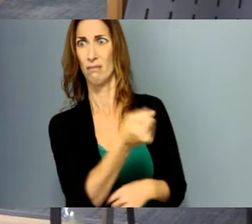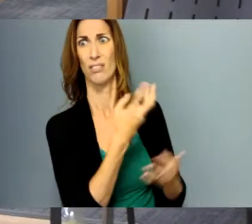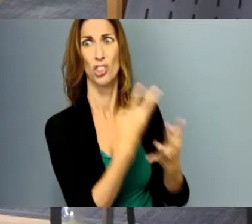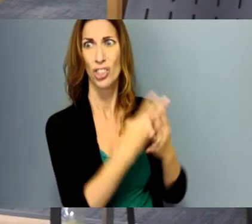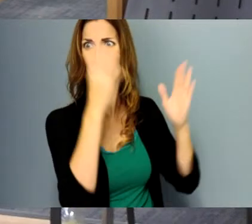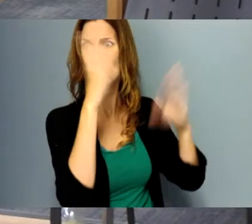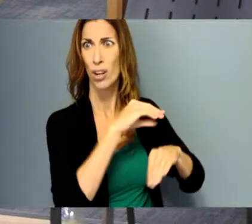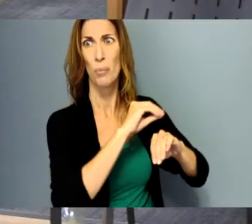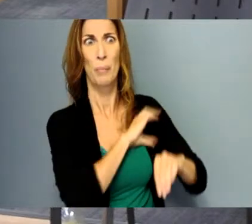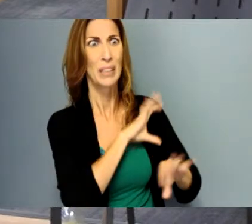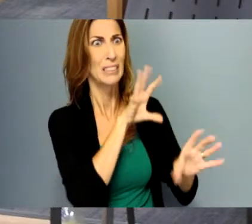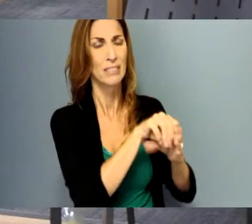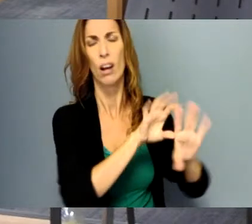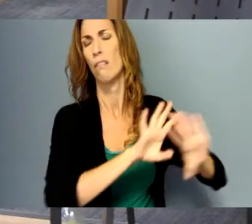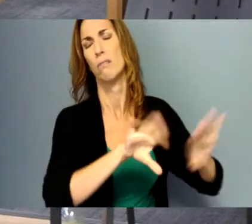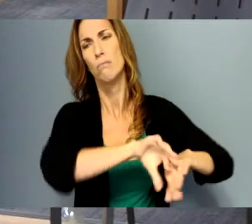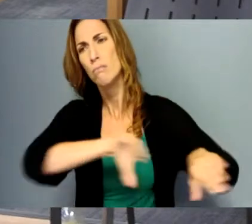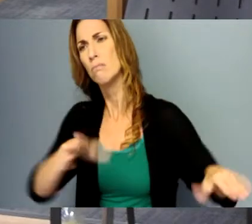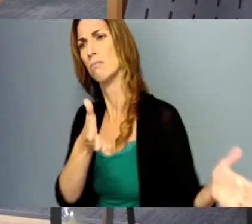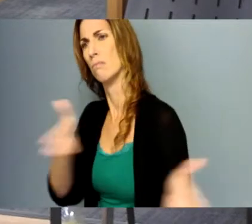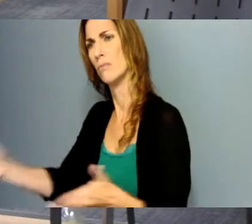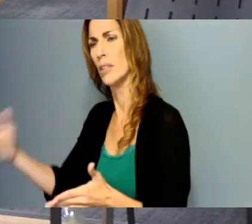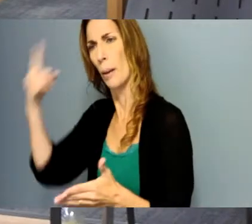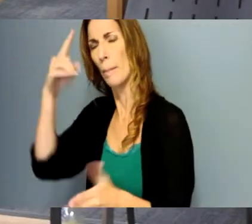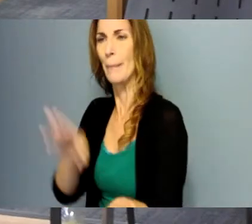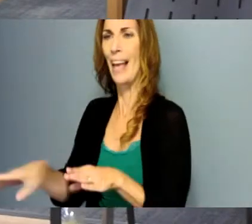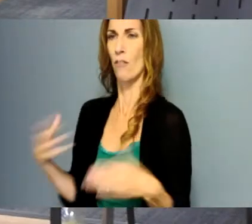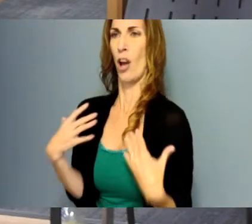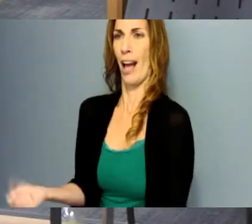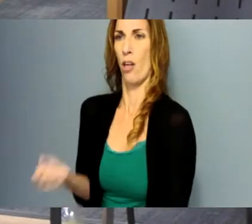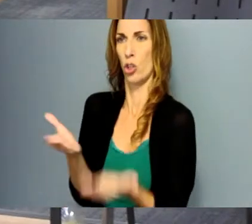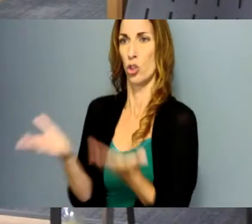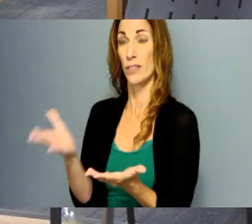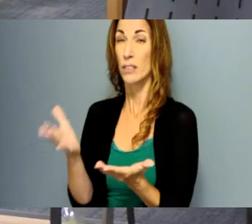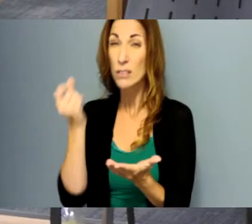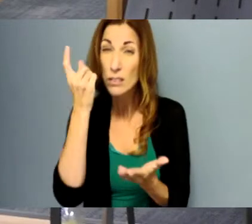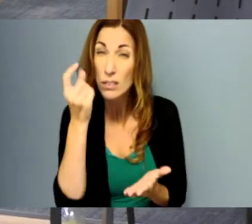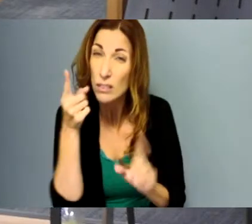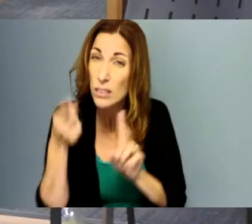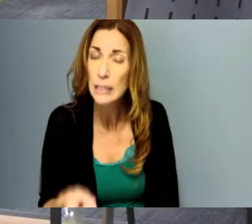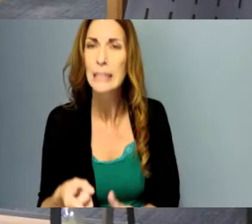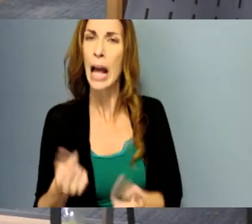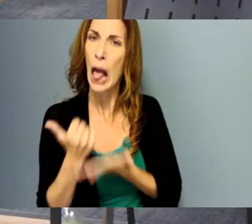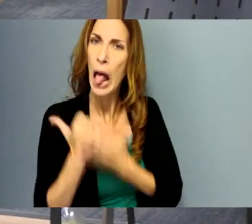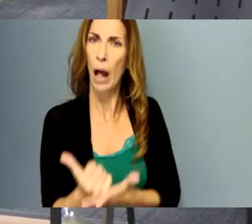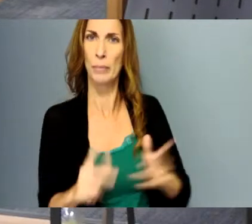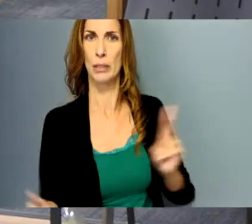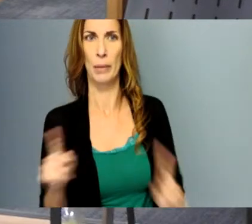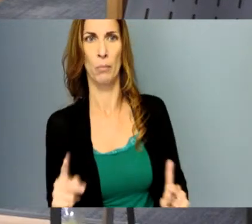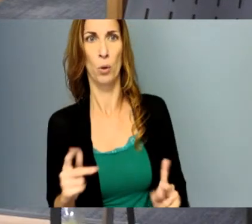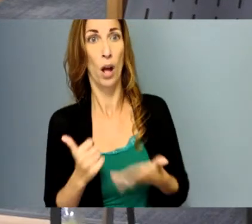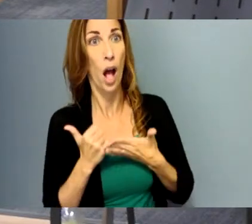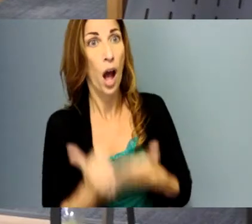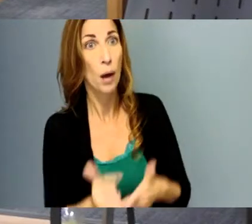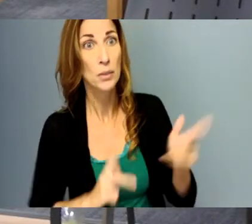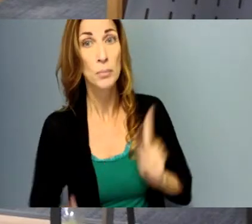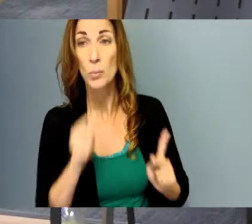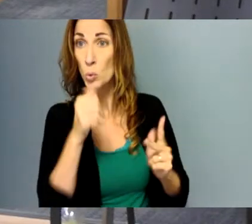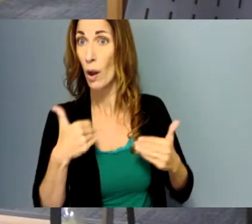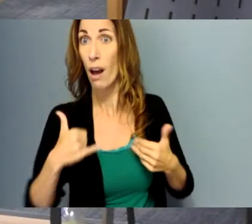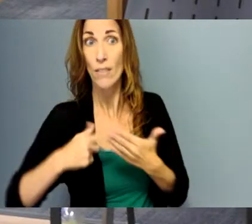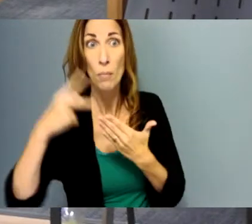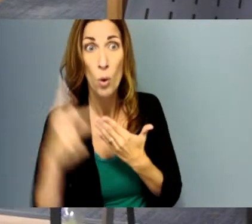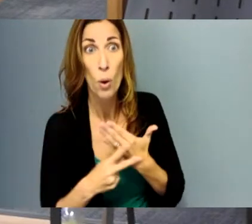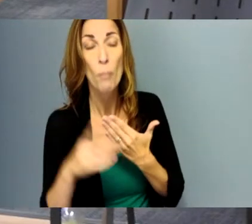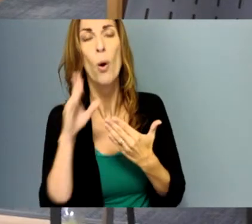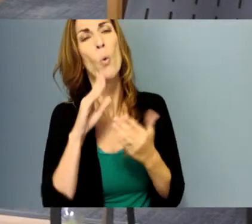and toward behavioral health services. In short, it helps people. It helps people who, without this program, would